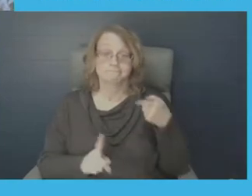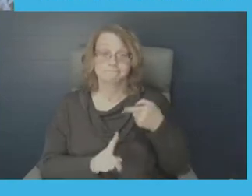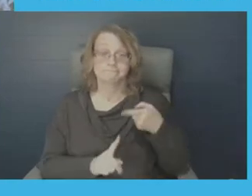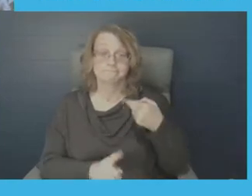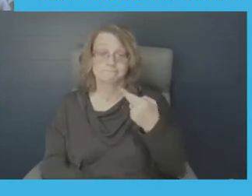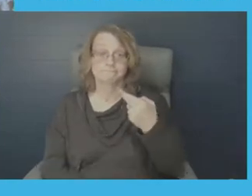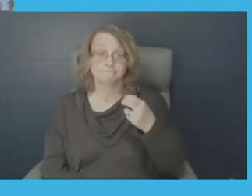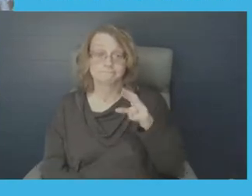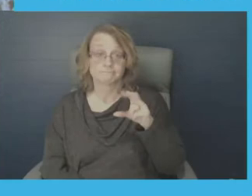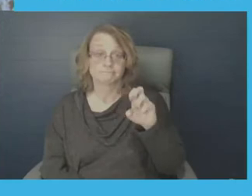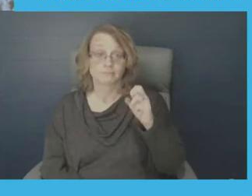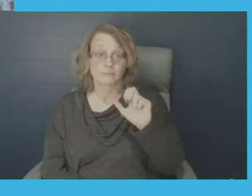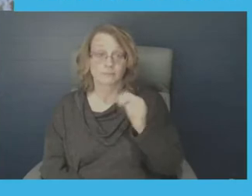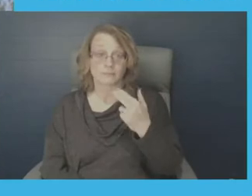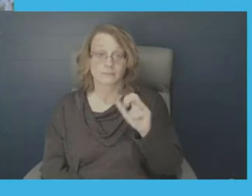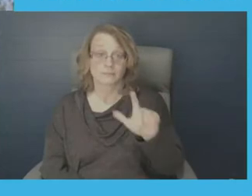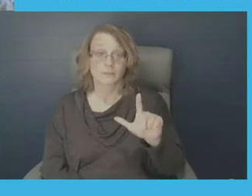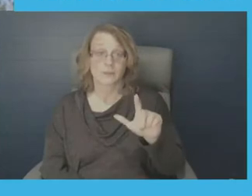Succinctly put,